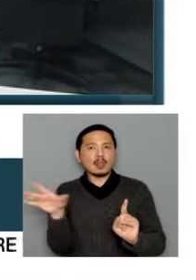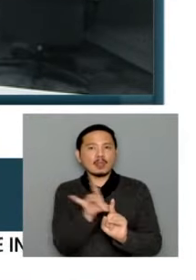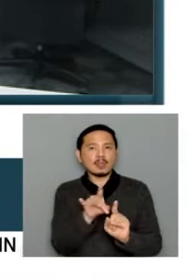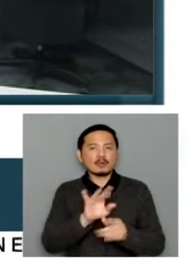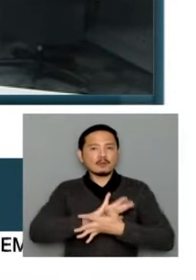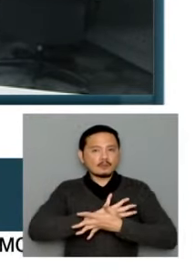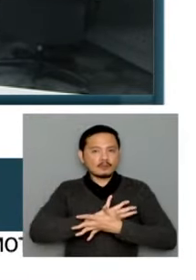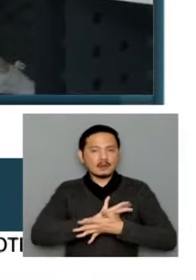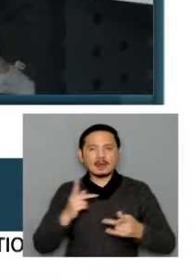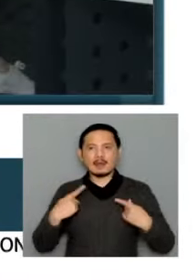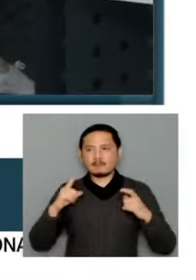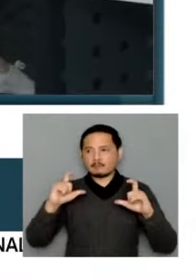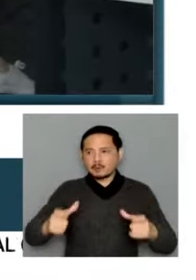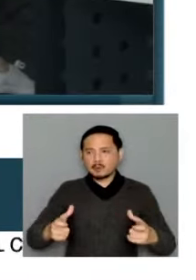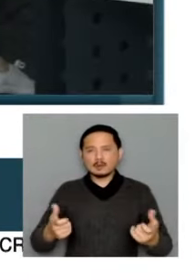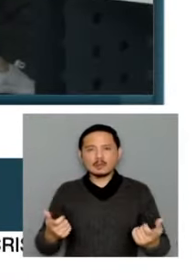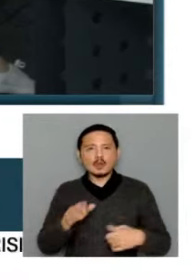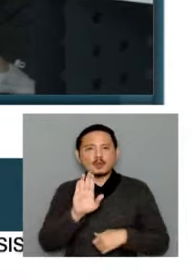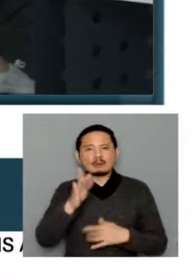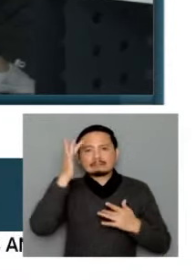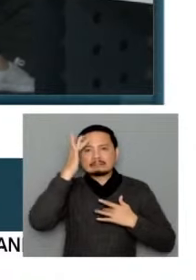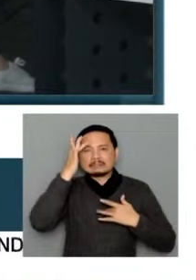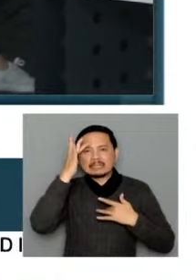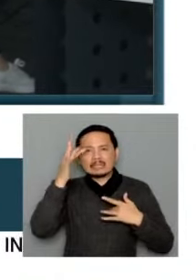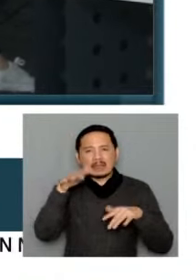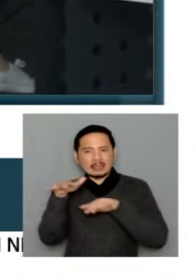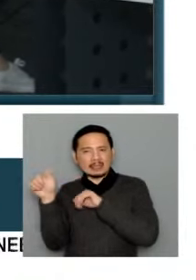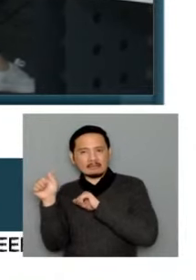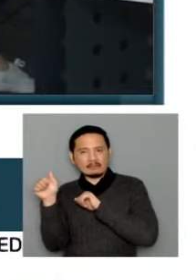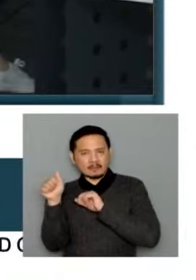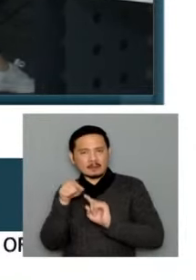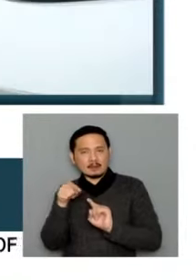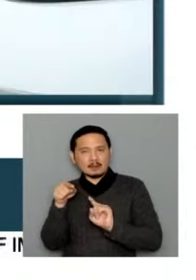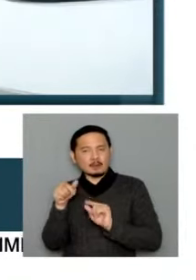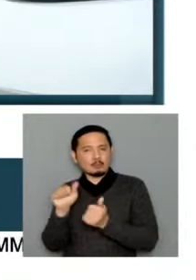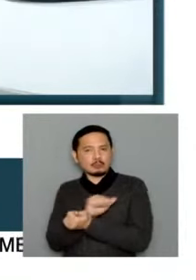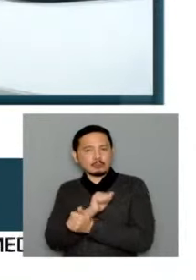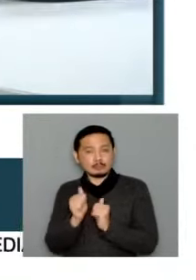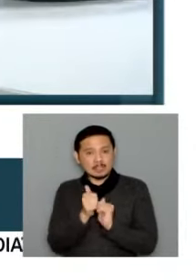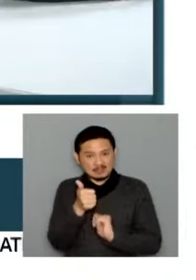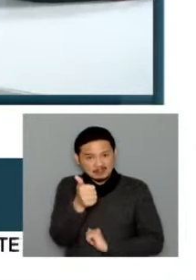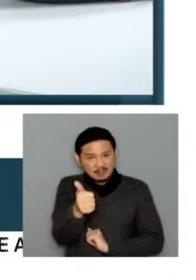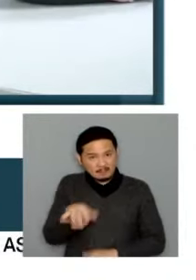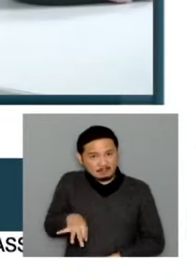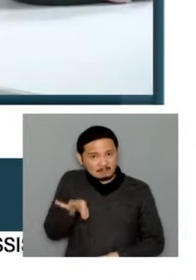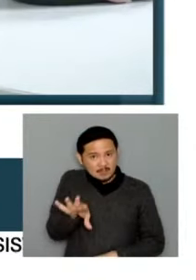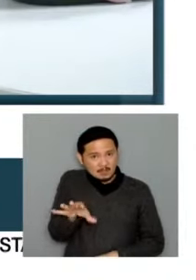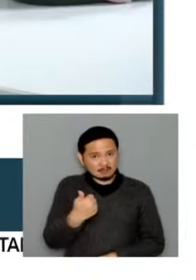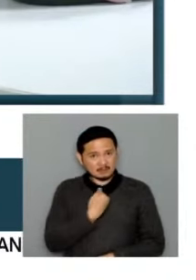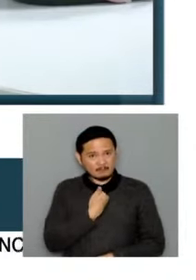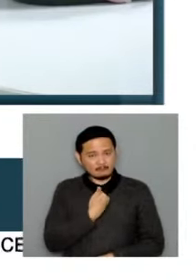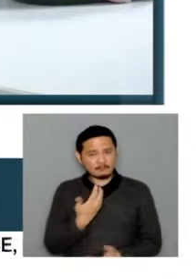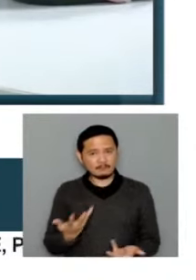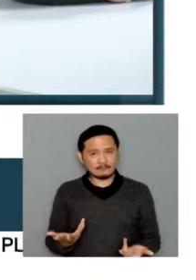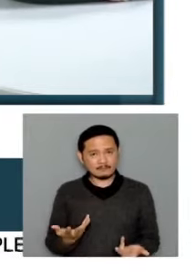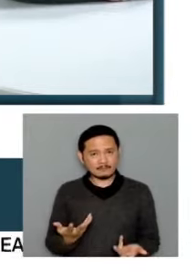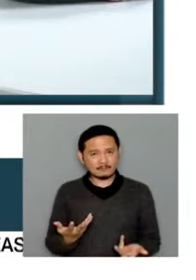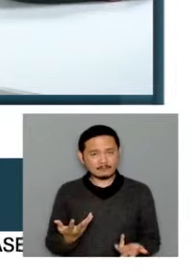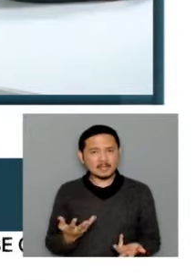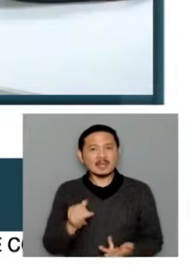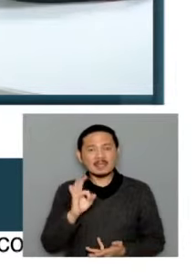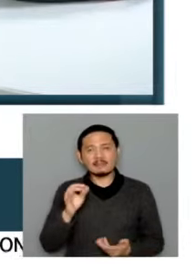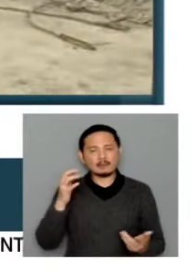you utilize all your sick leave, are you going to pay out of pocket? Does the worker pay out of pocket if he gets